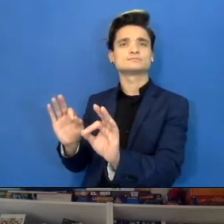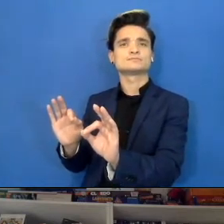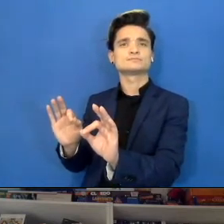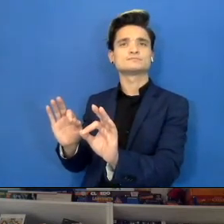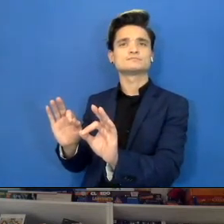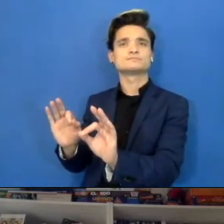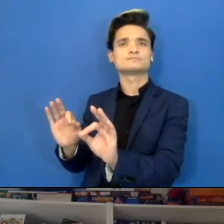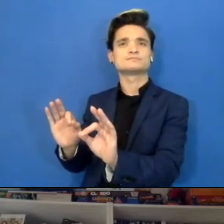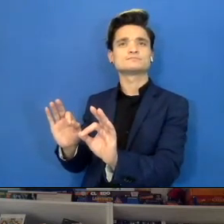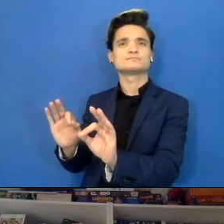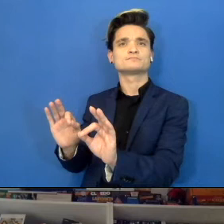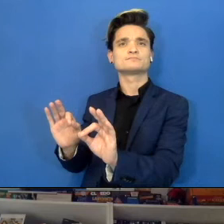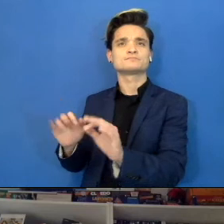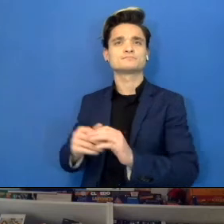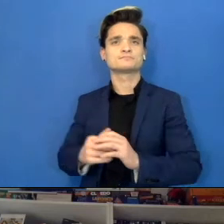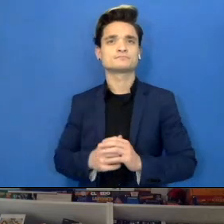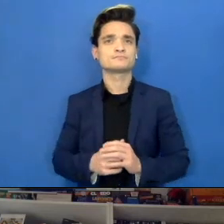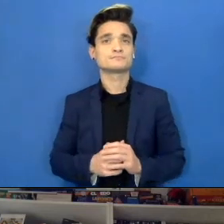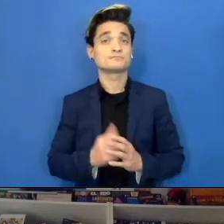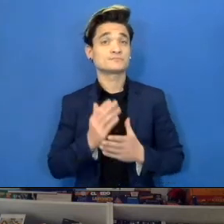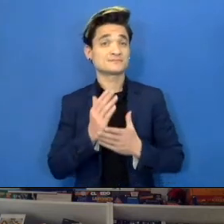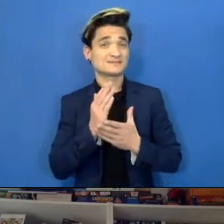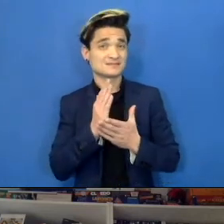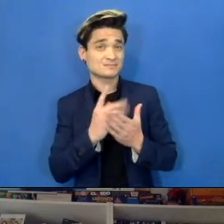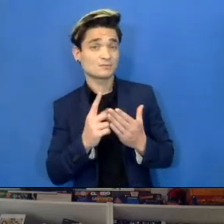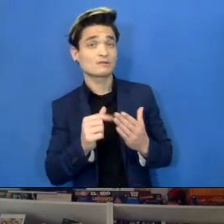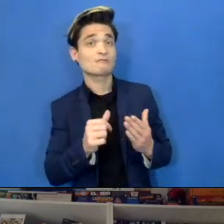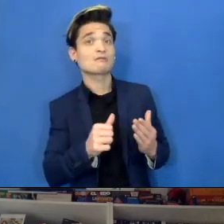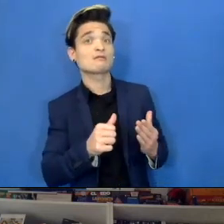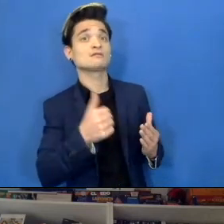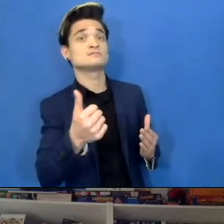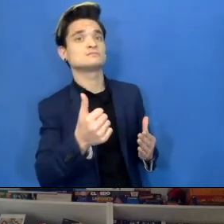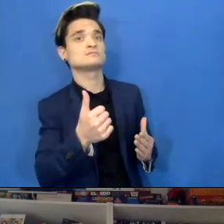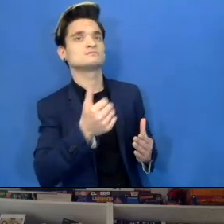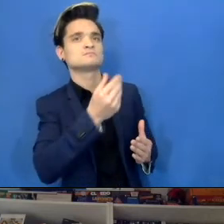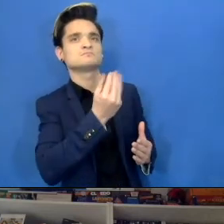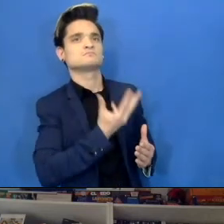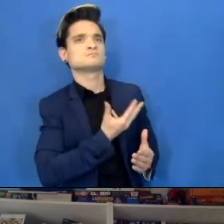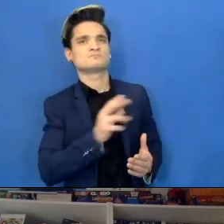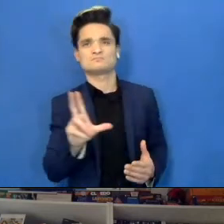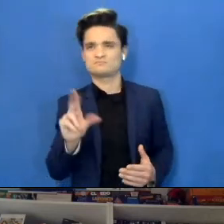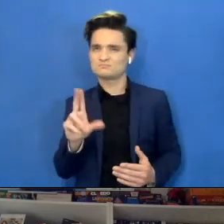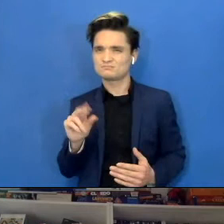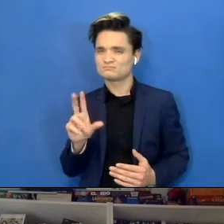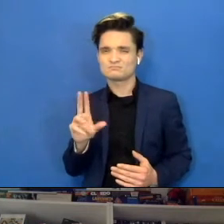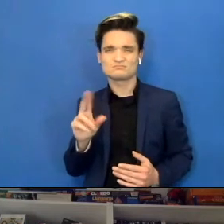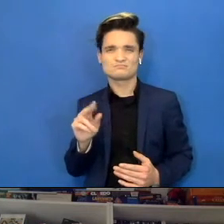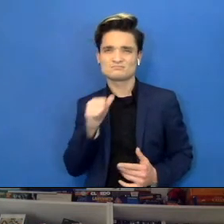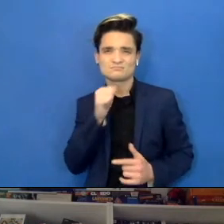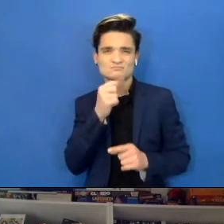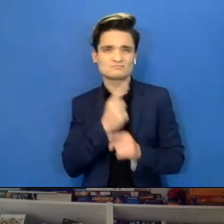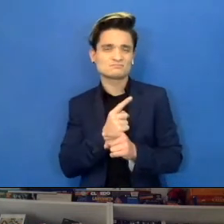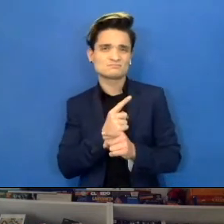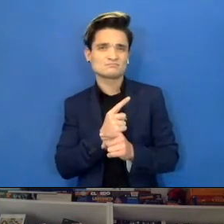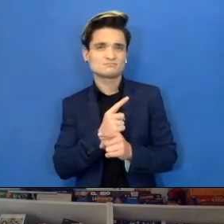about coerced consent later on if you want to. It is retractable or reversible, which is something that people struggle